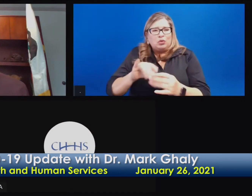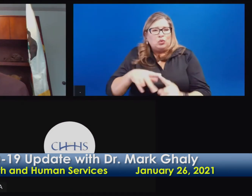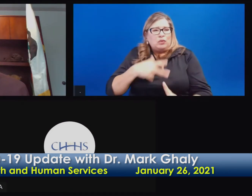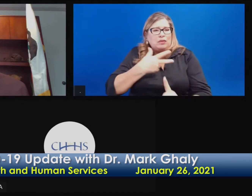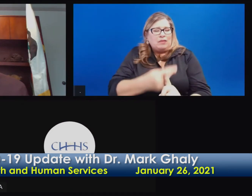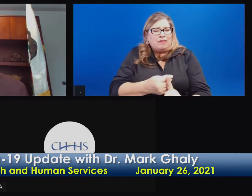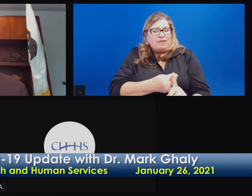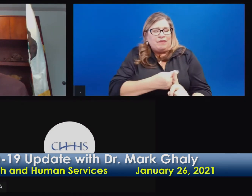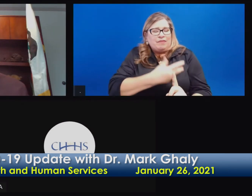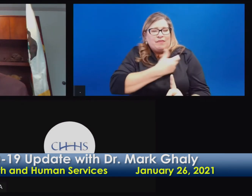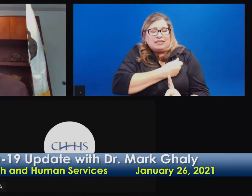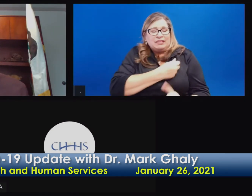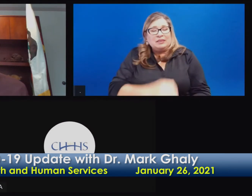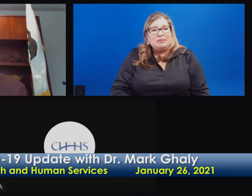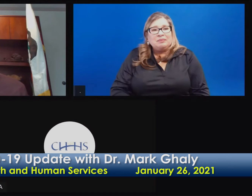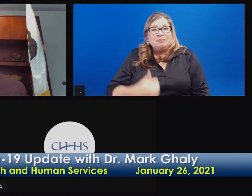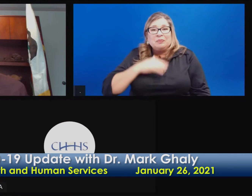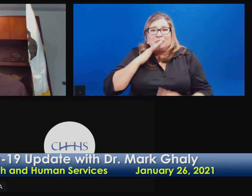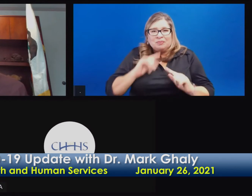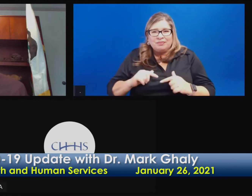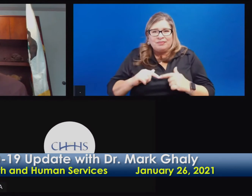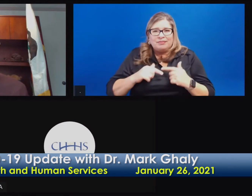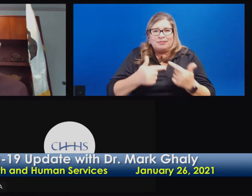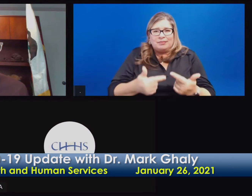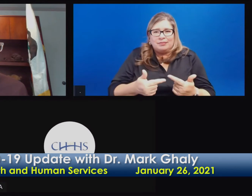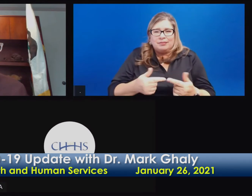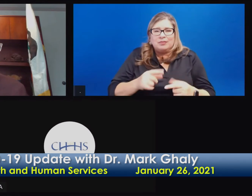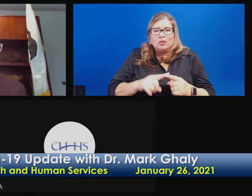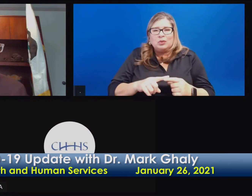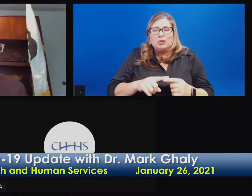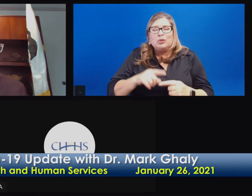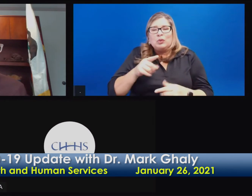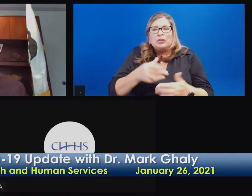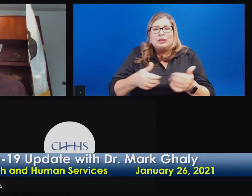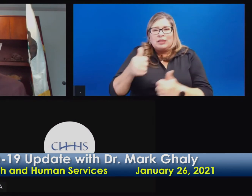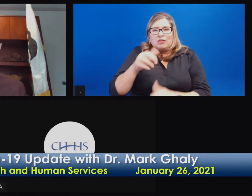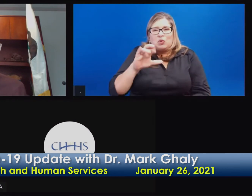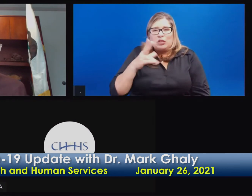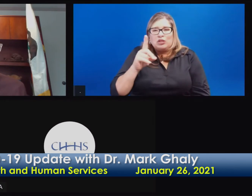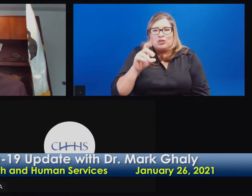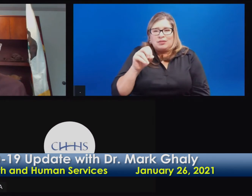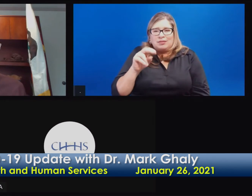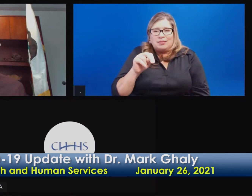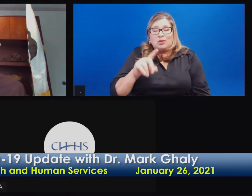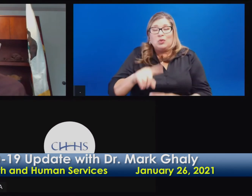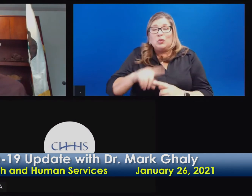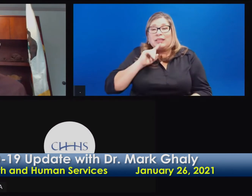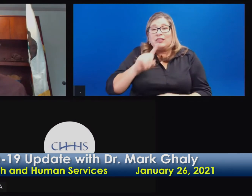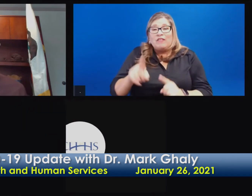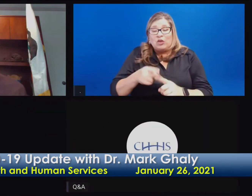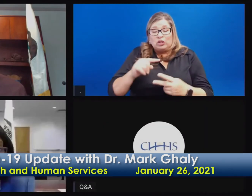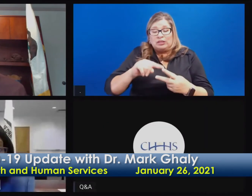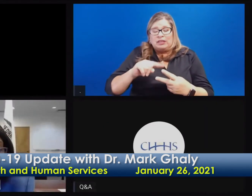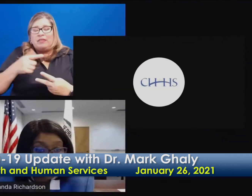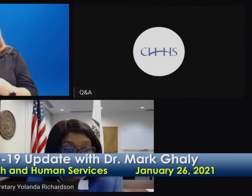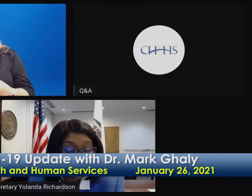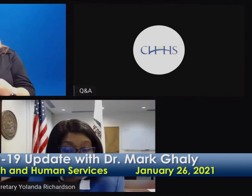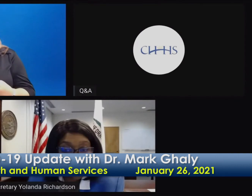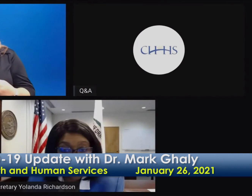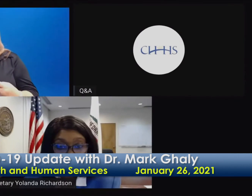Secretary Richardson, do you want to answer at least the first part? I can come back, uh, and answer the second if you would like.